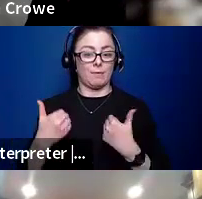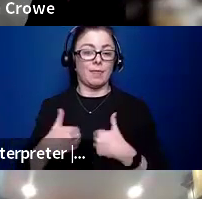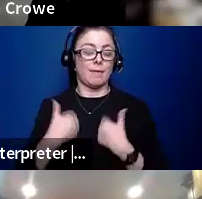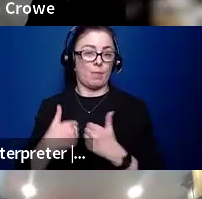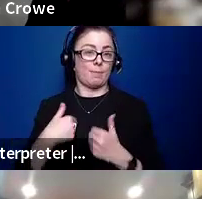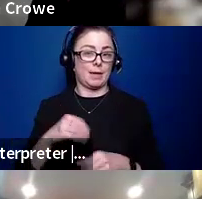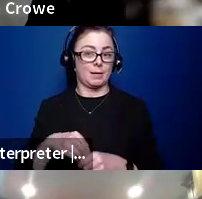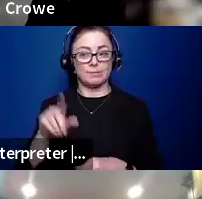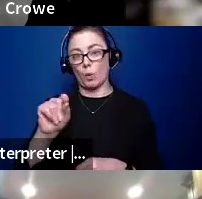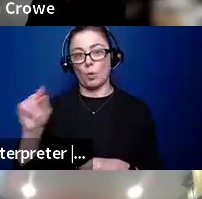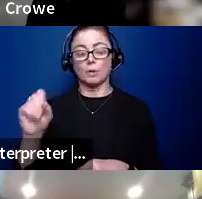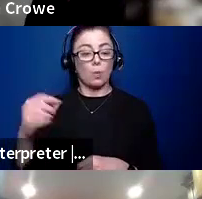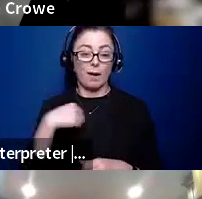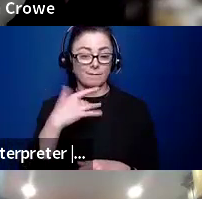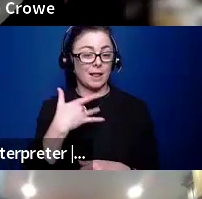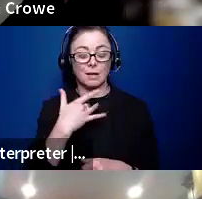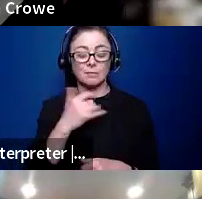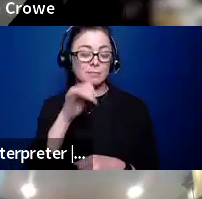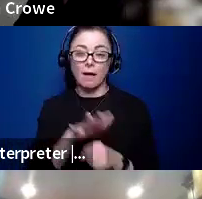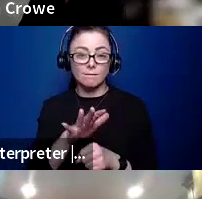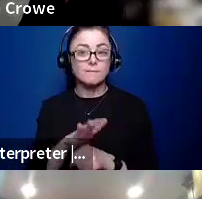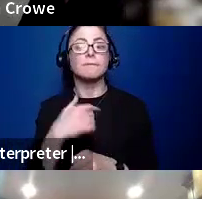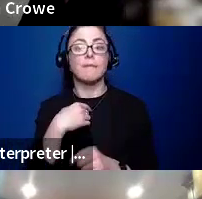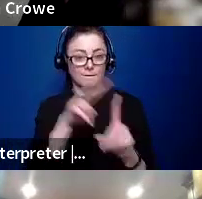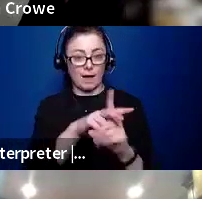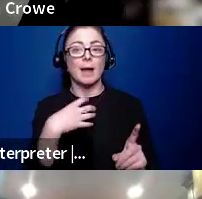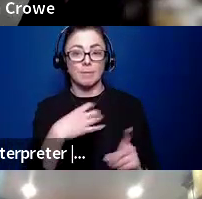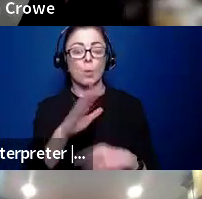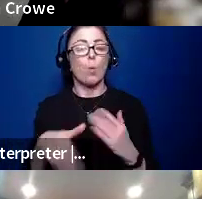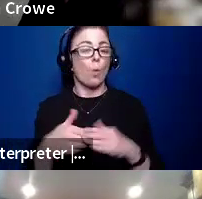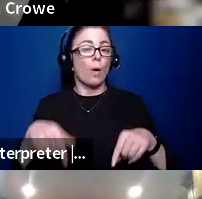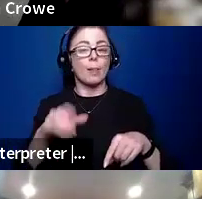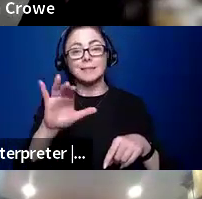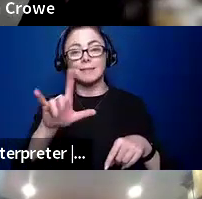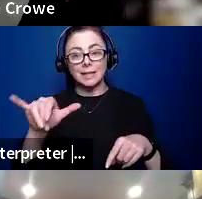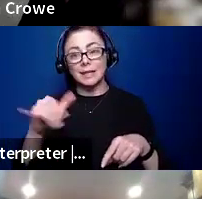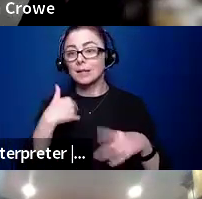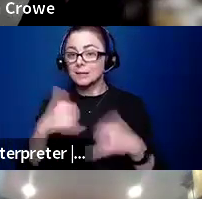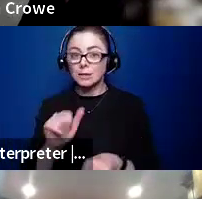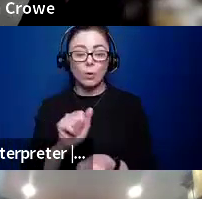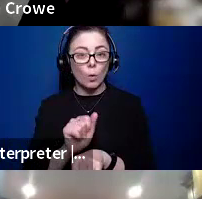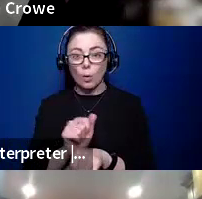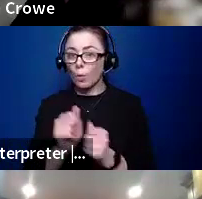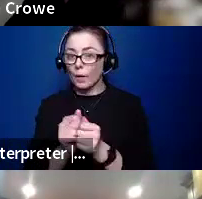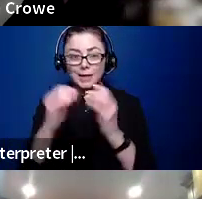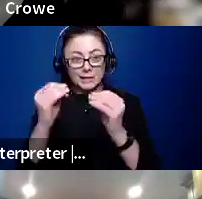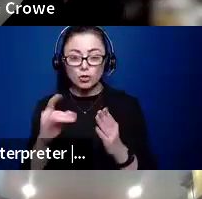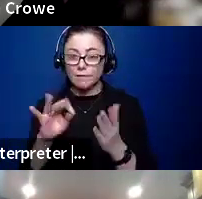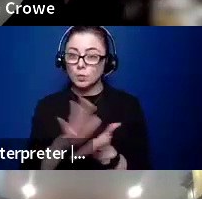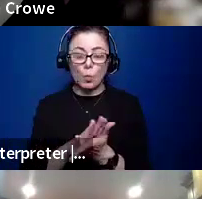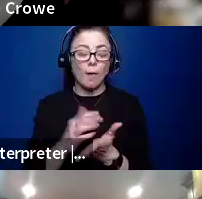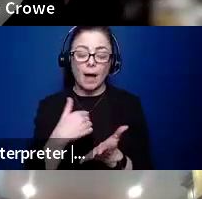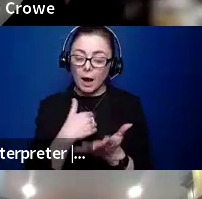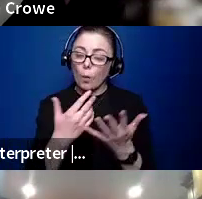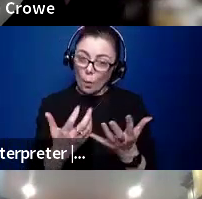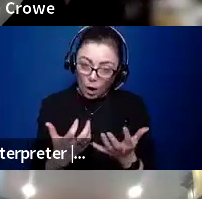I went ahead and filed a complaint. I did this all civilly. I still work with the teachers at the school. I am desperately trying to help